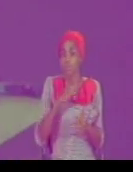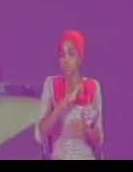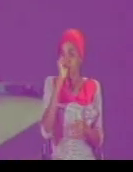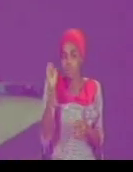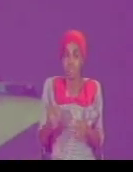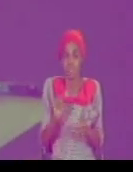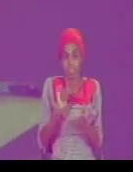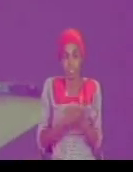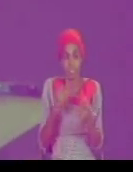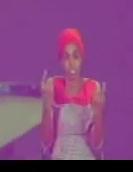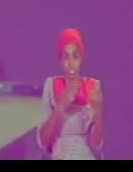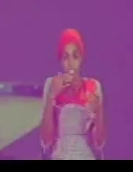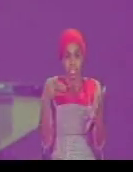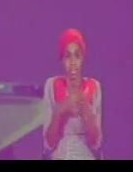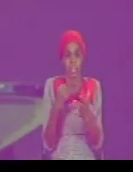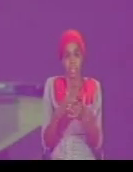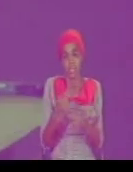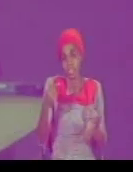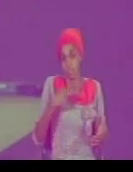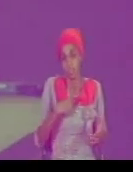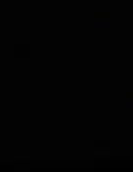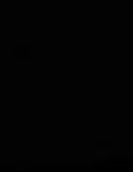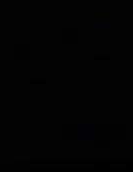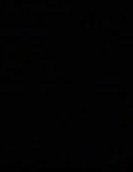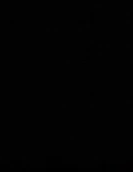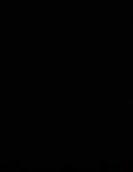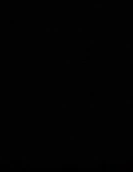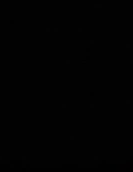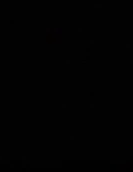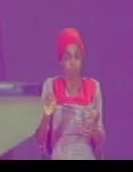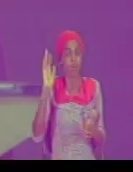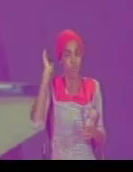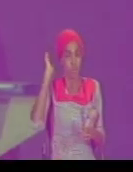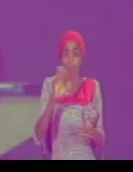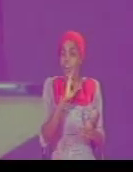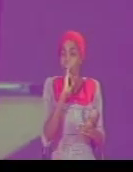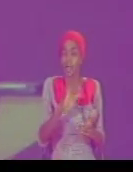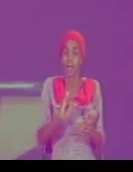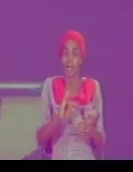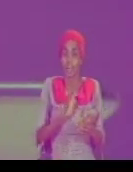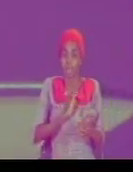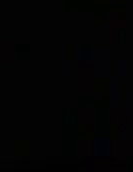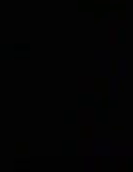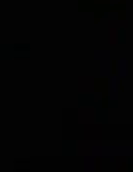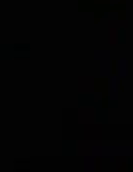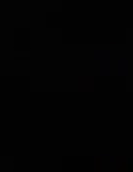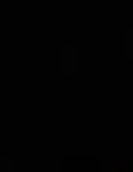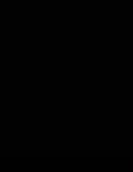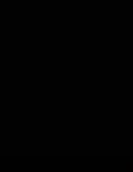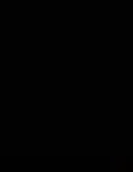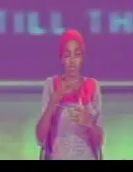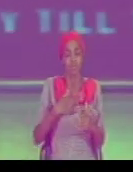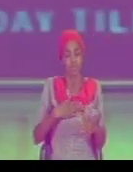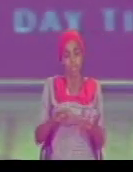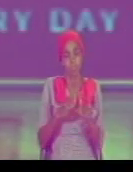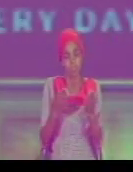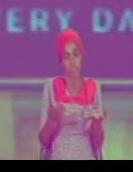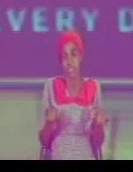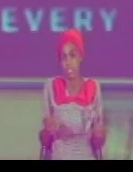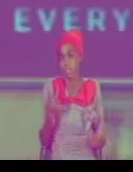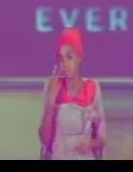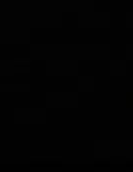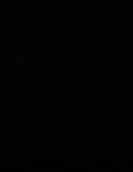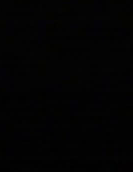me, him when I blot out of my book. All those people dancing, they sinned against